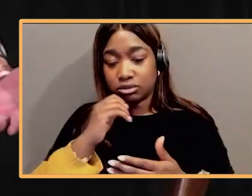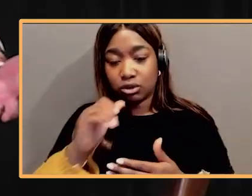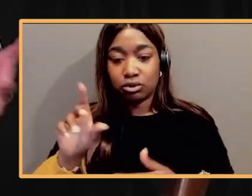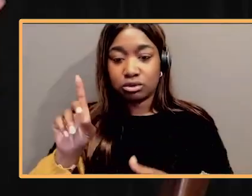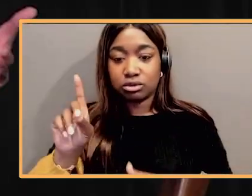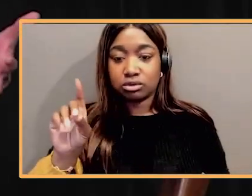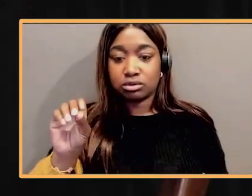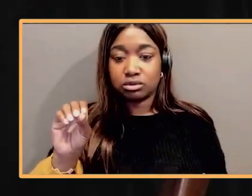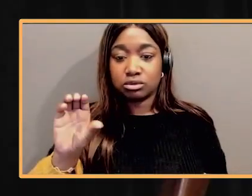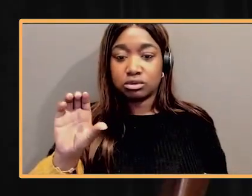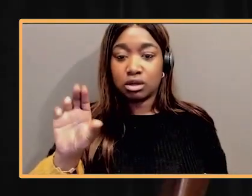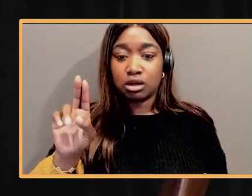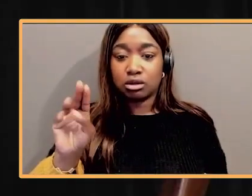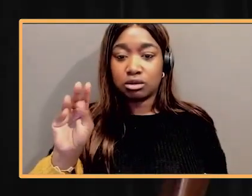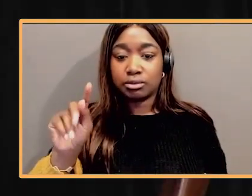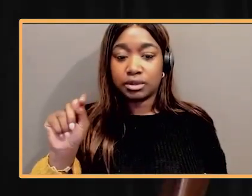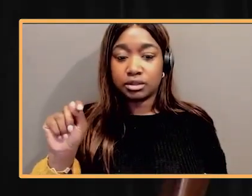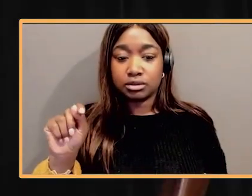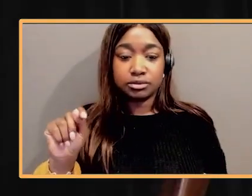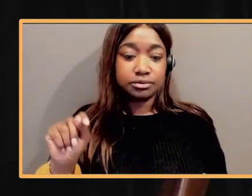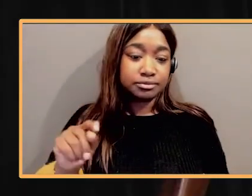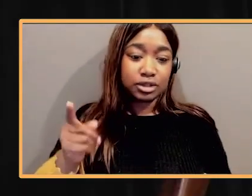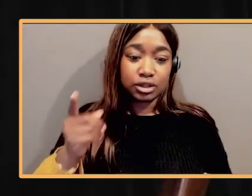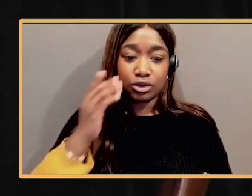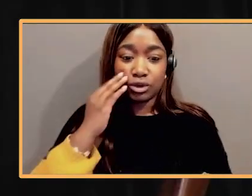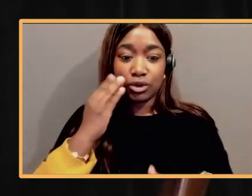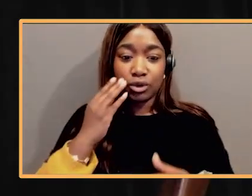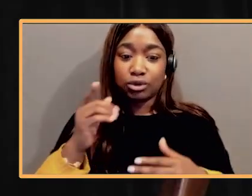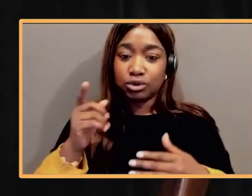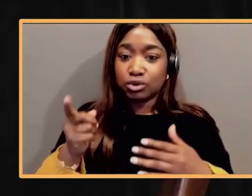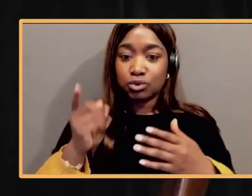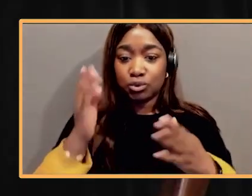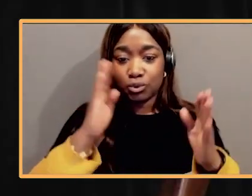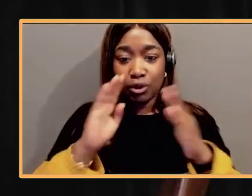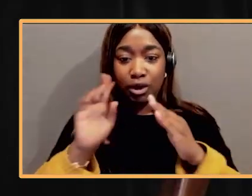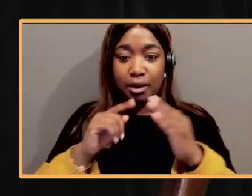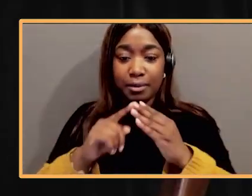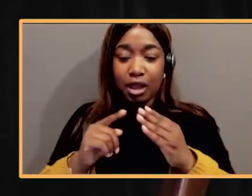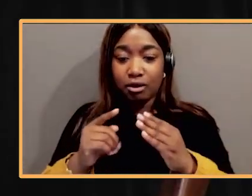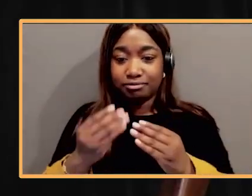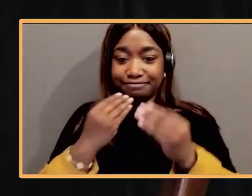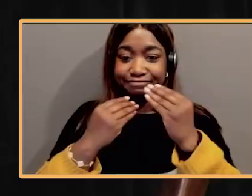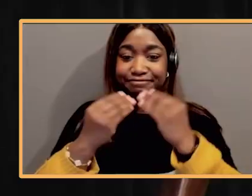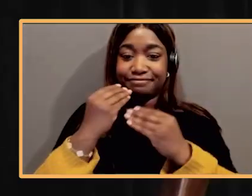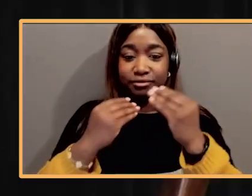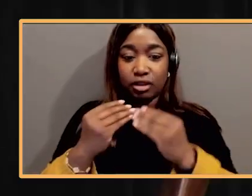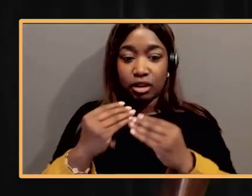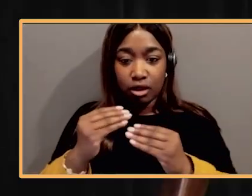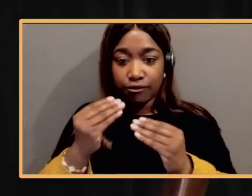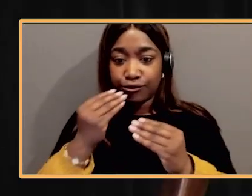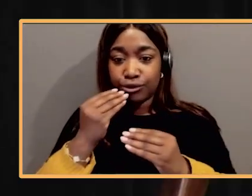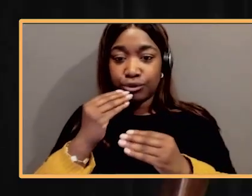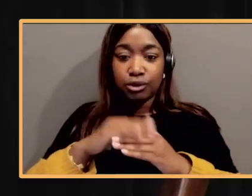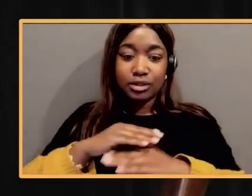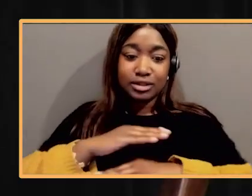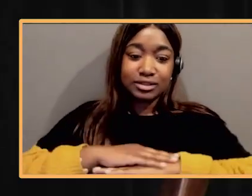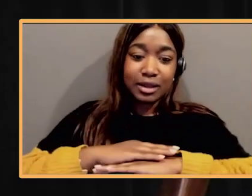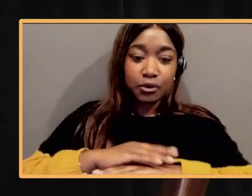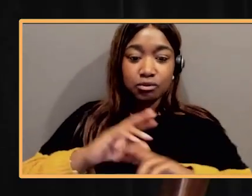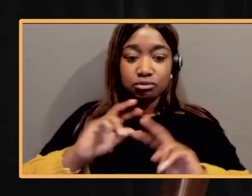about putting food on the table. That's not the point. The point is, of course, the system was designed to keep so many